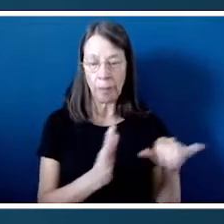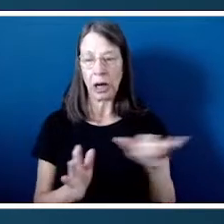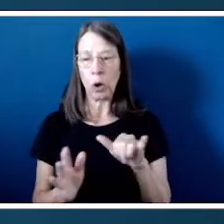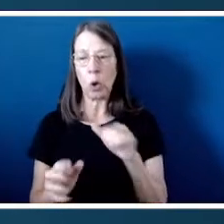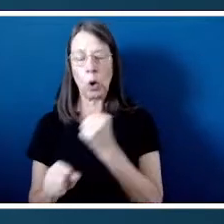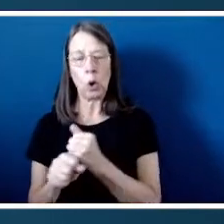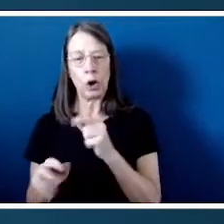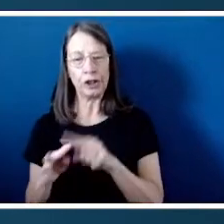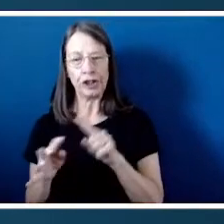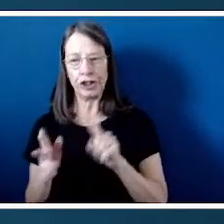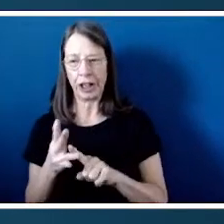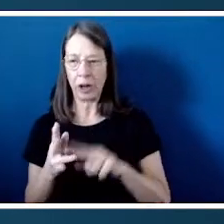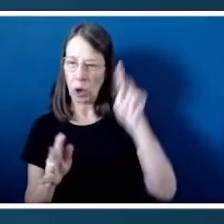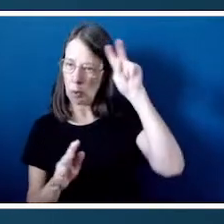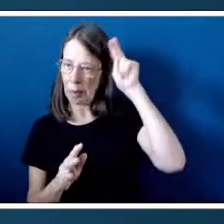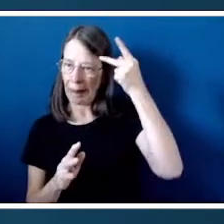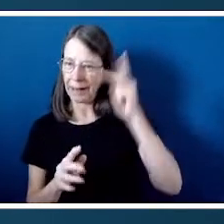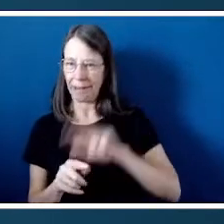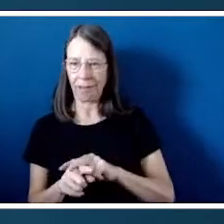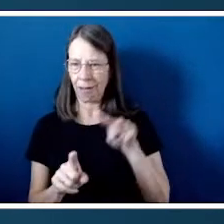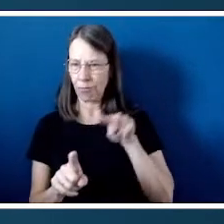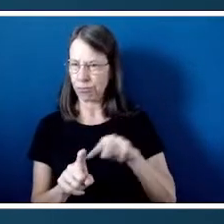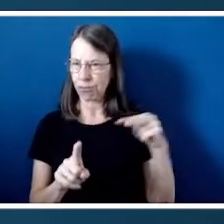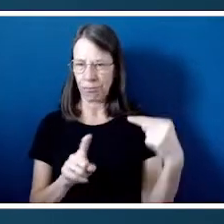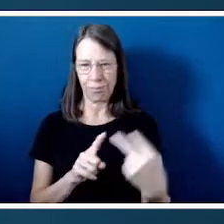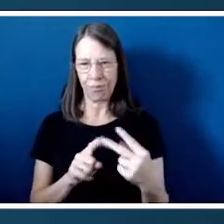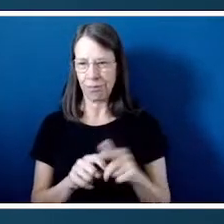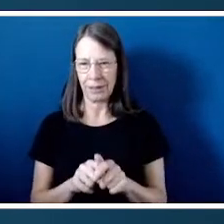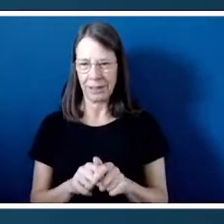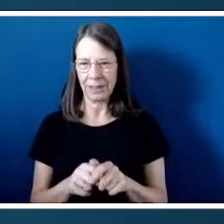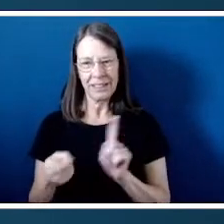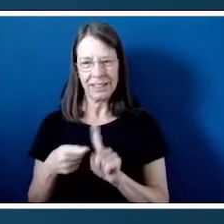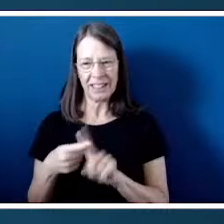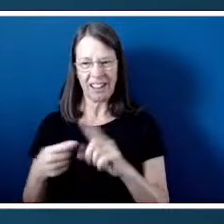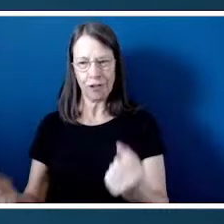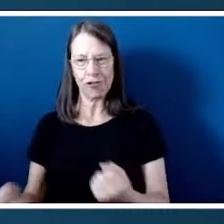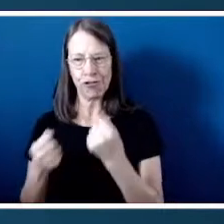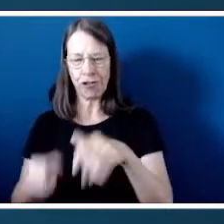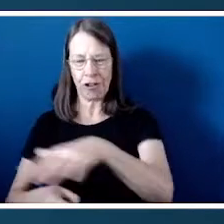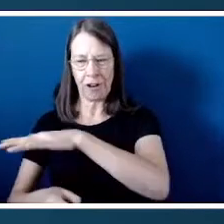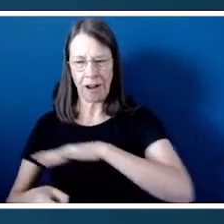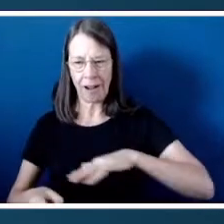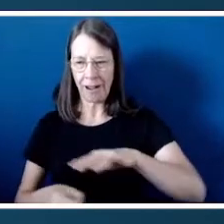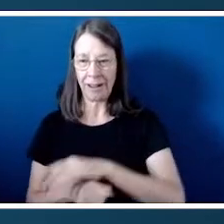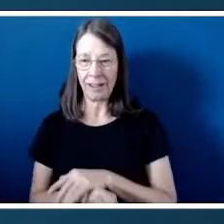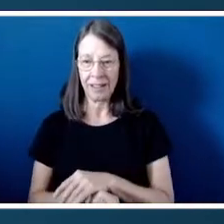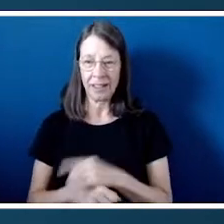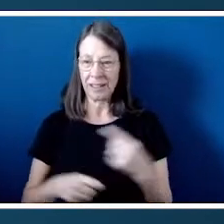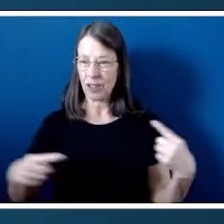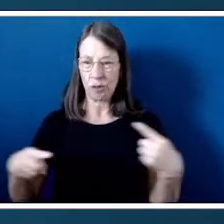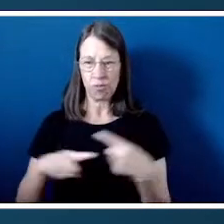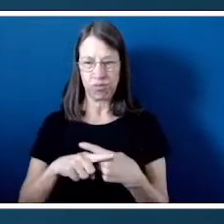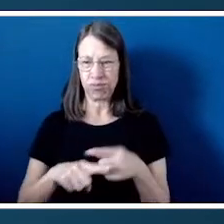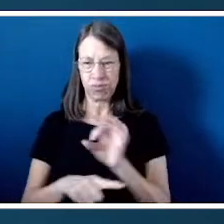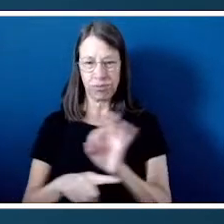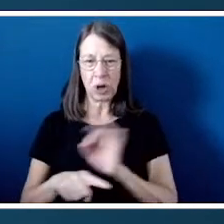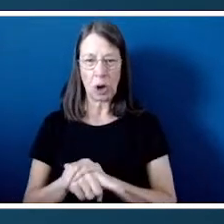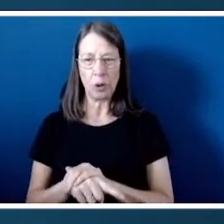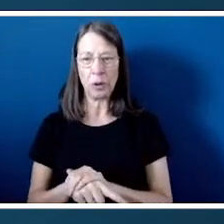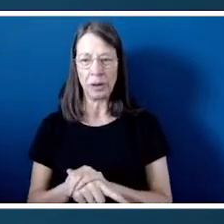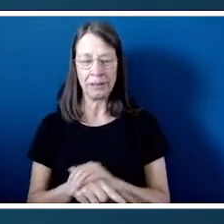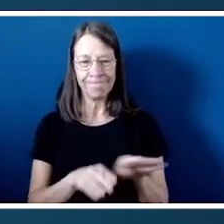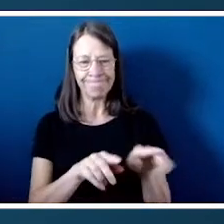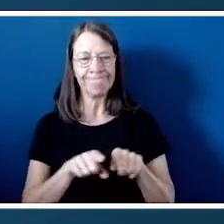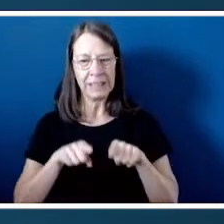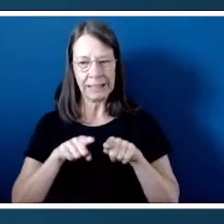don't see a contradiction in that objective and the objective of a much more deeper and meaningful regional